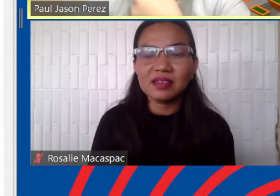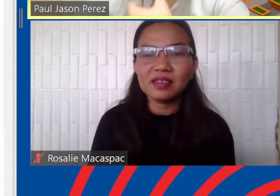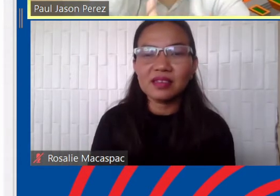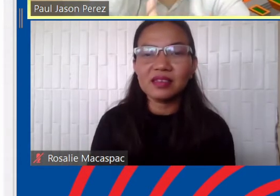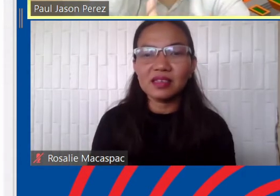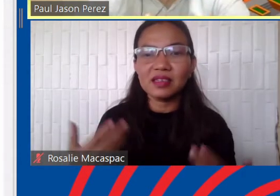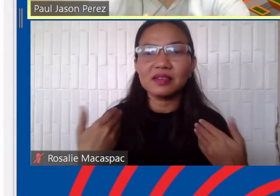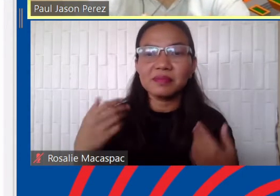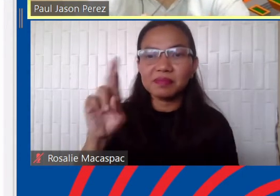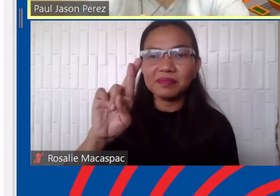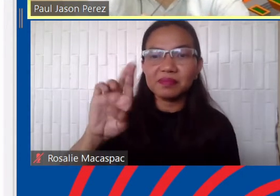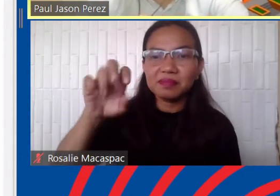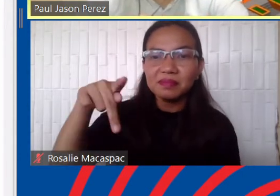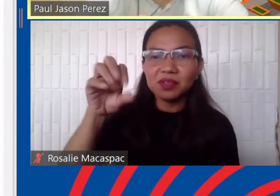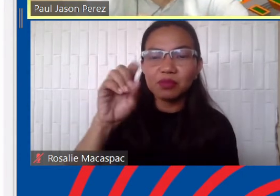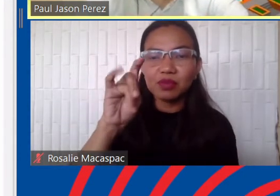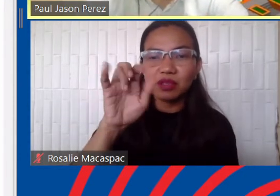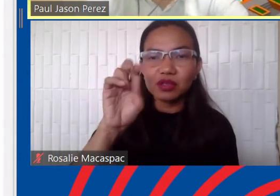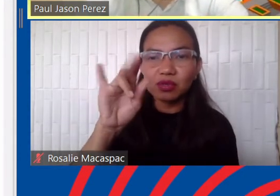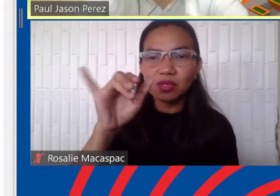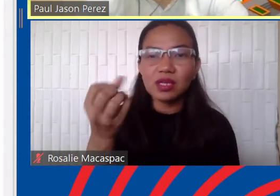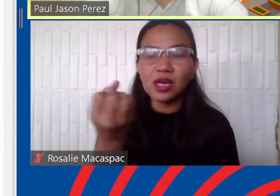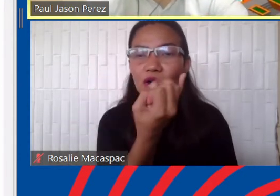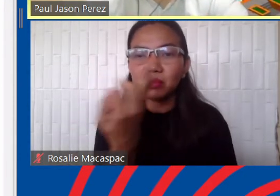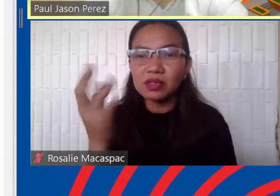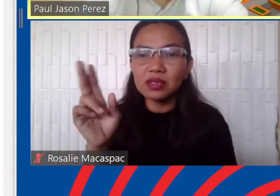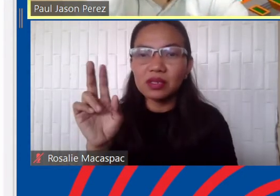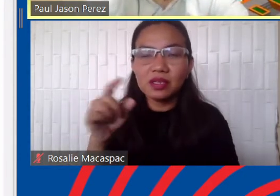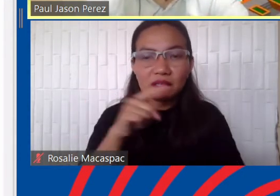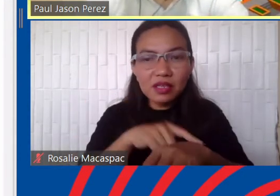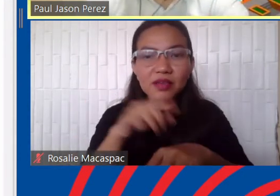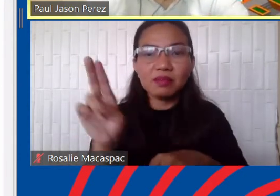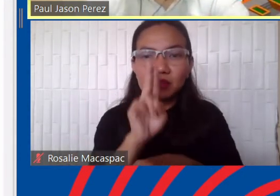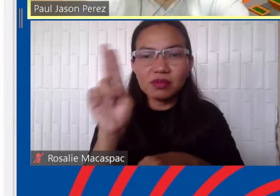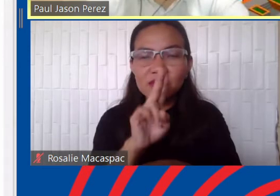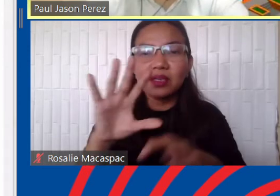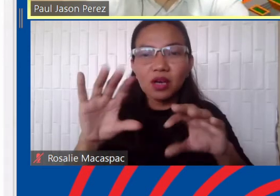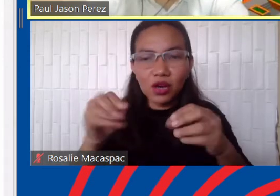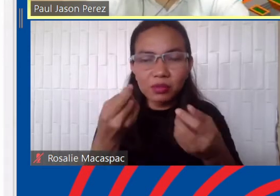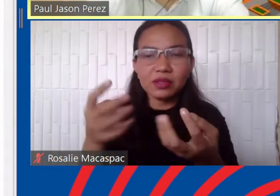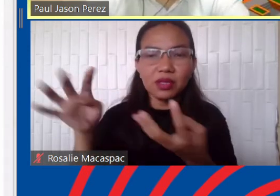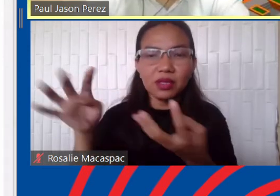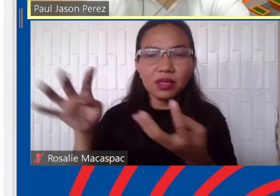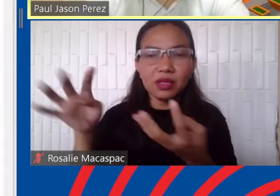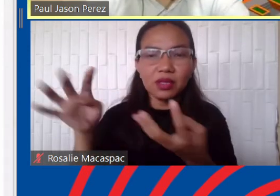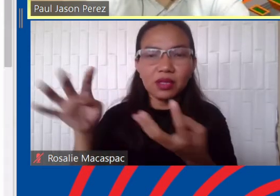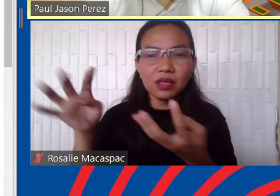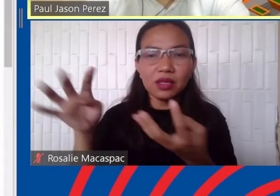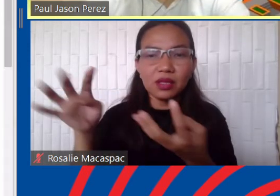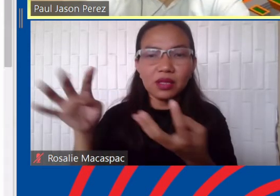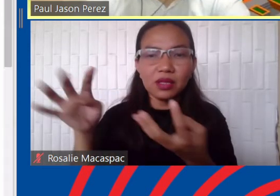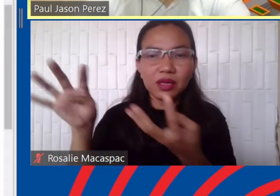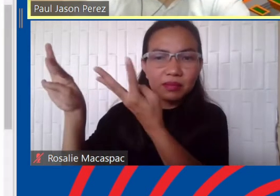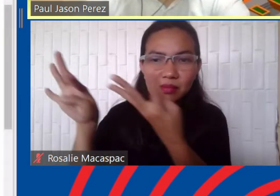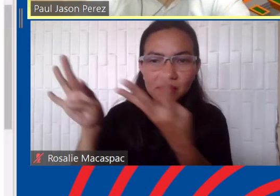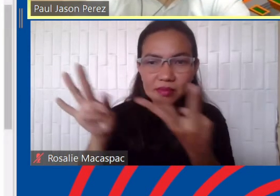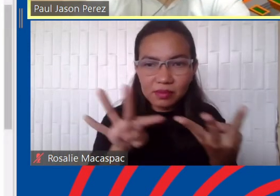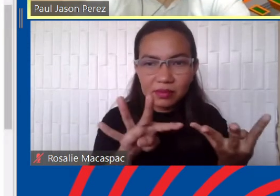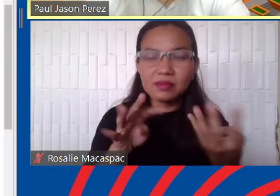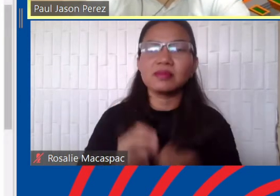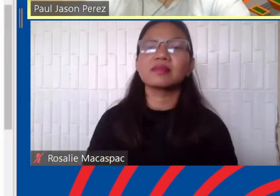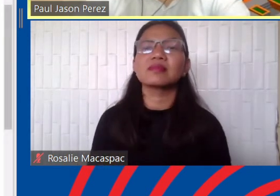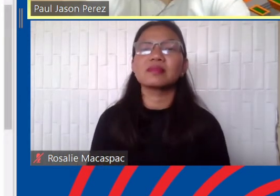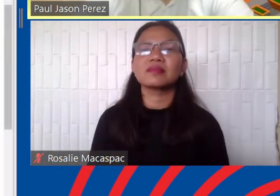repositories. You can see how many times it was viewed and how many times it was downloaded. So again,